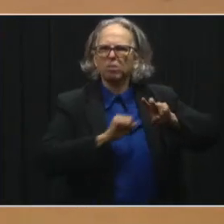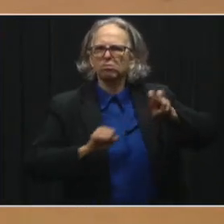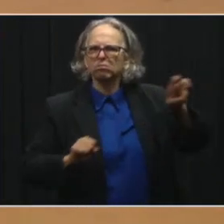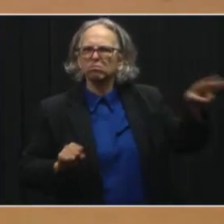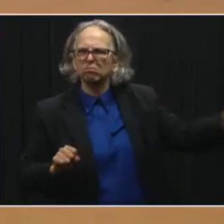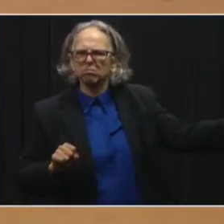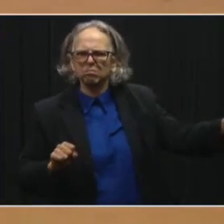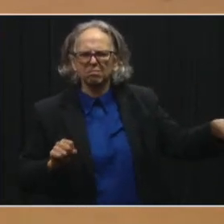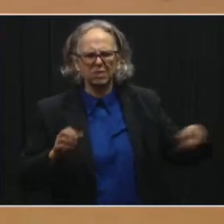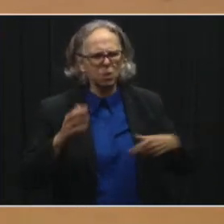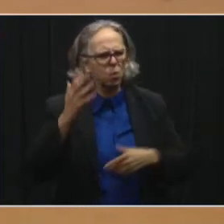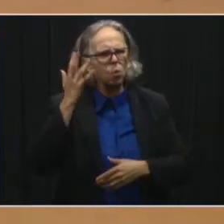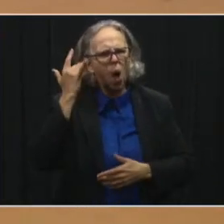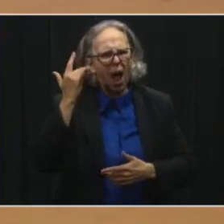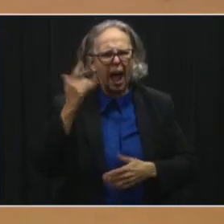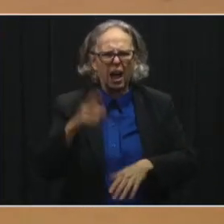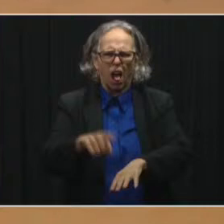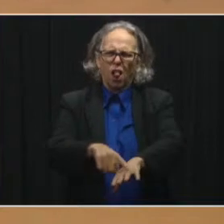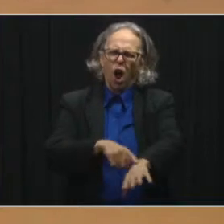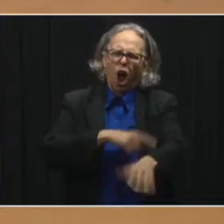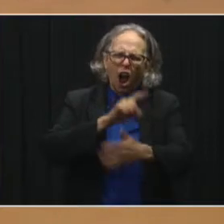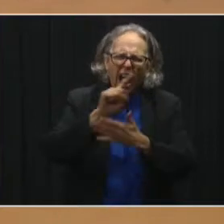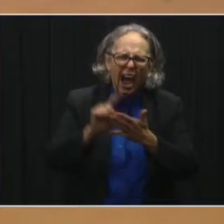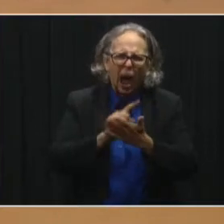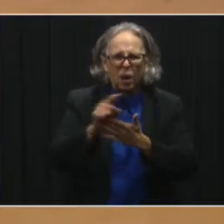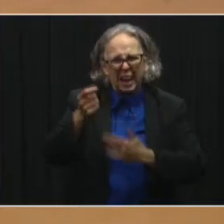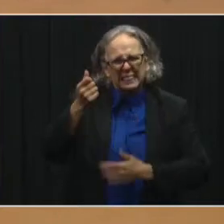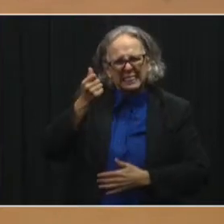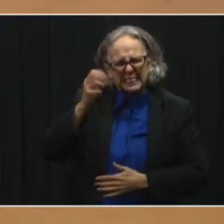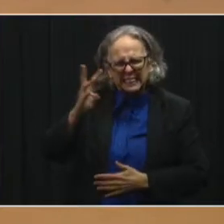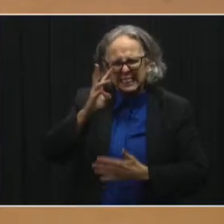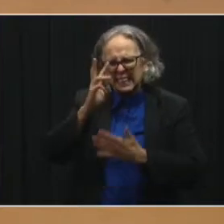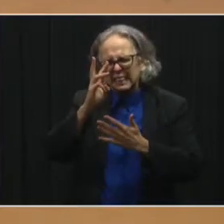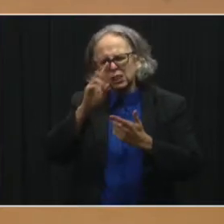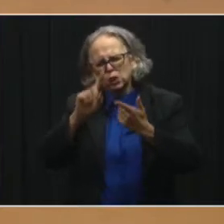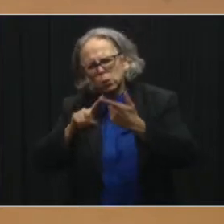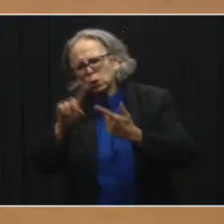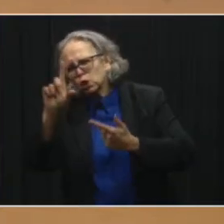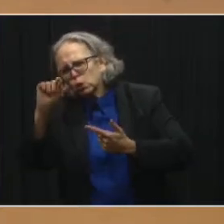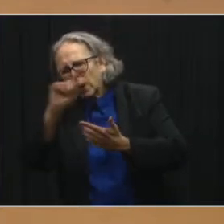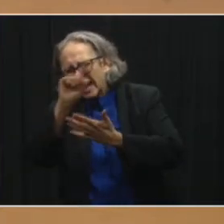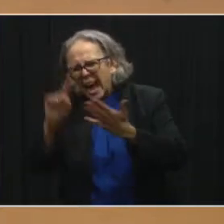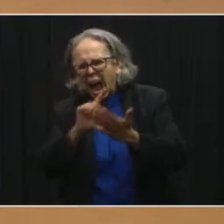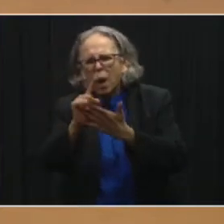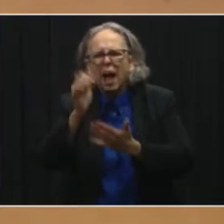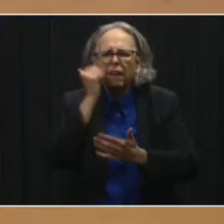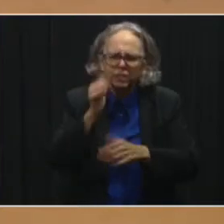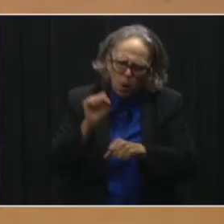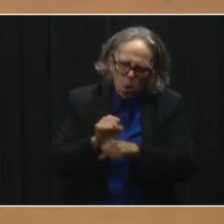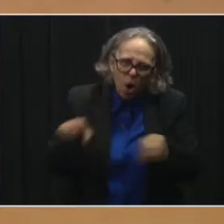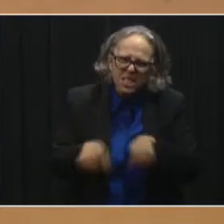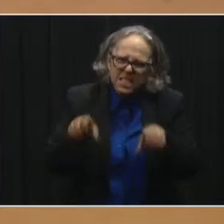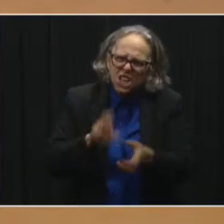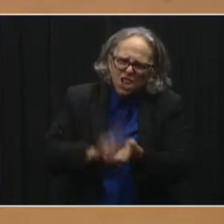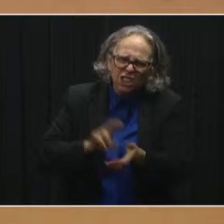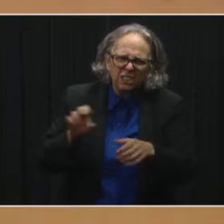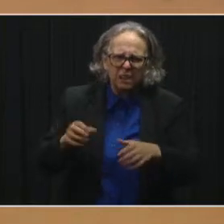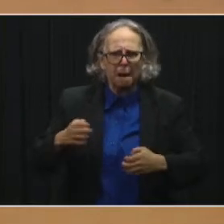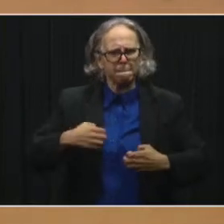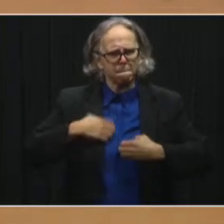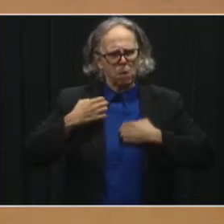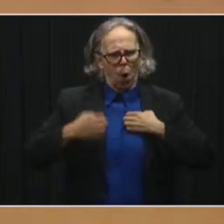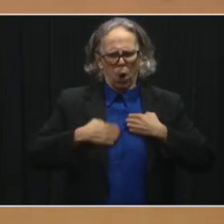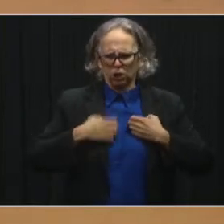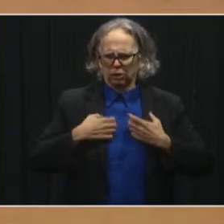long hours, the 16-hour days, the 20-hour days, extra shifts, the emotional strain that